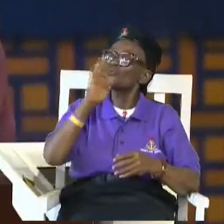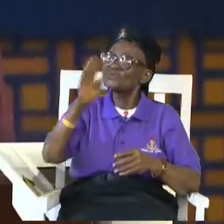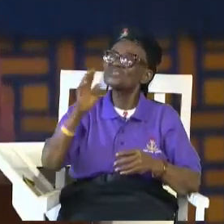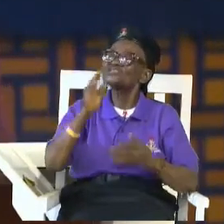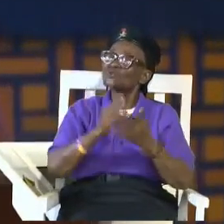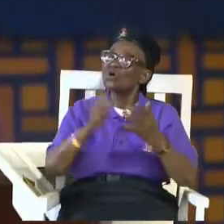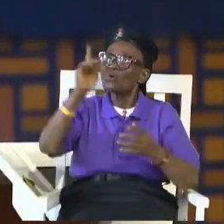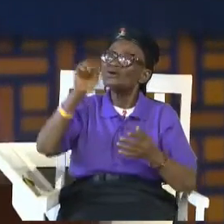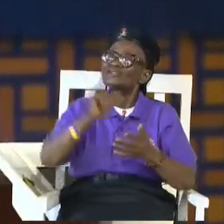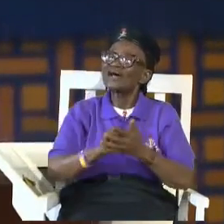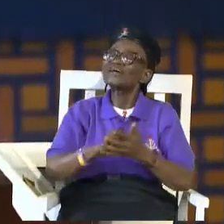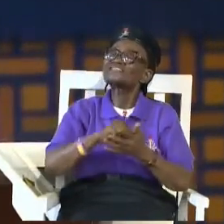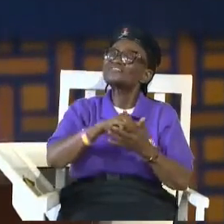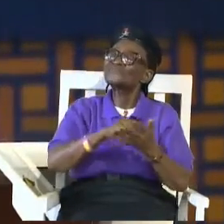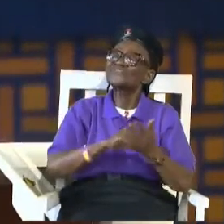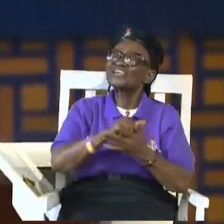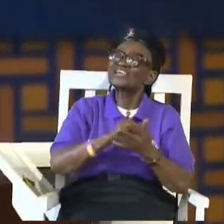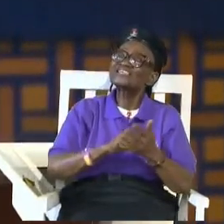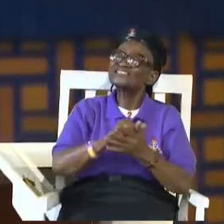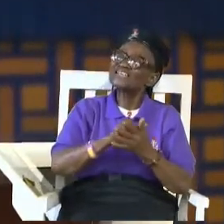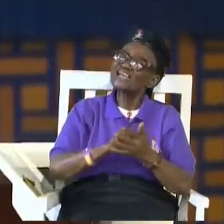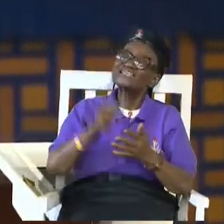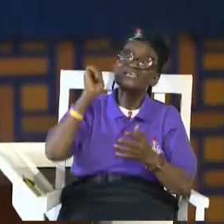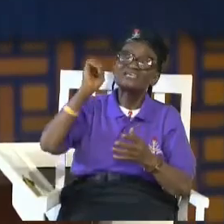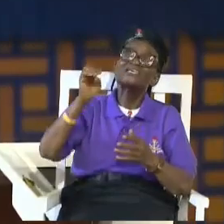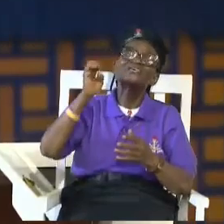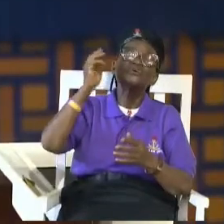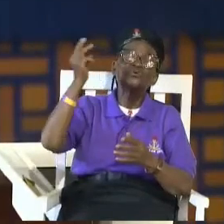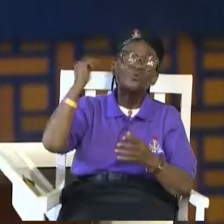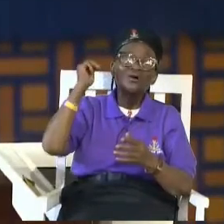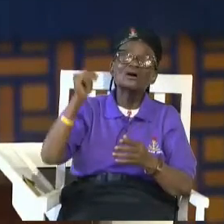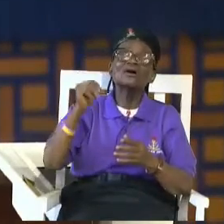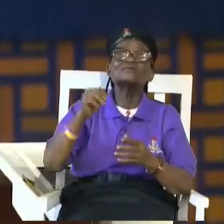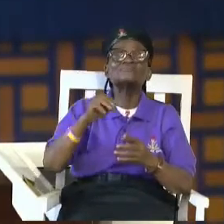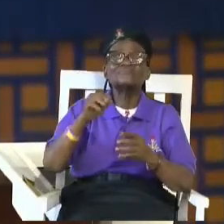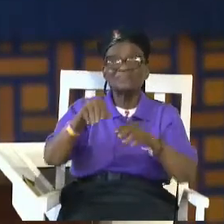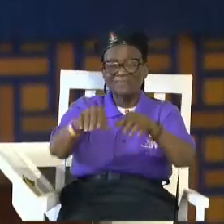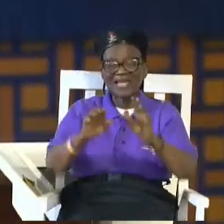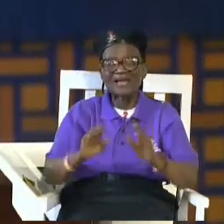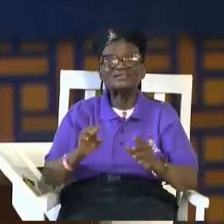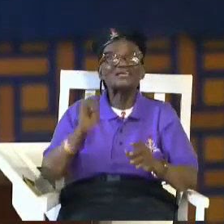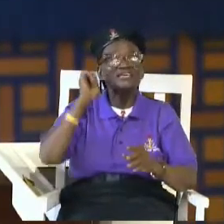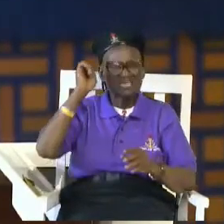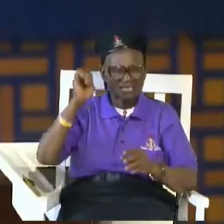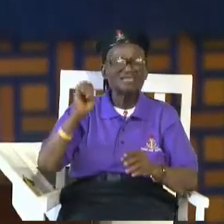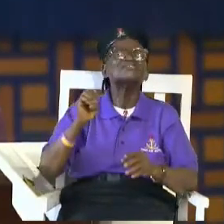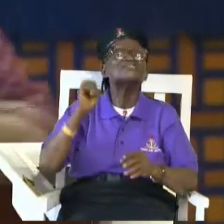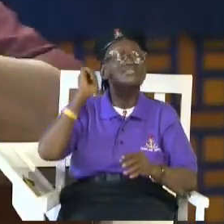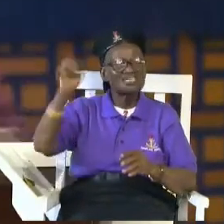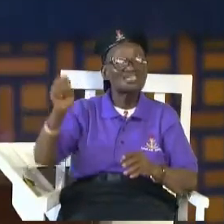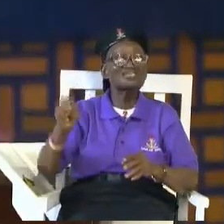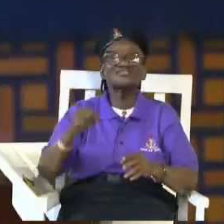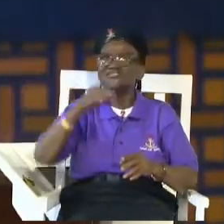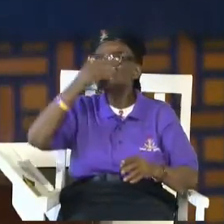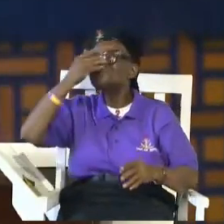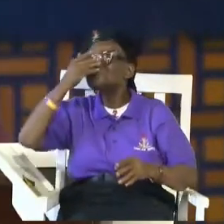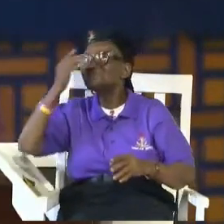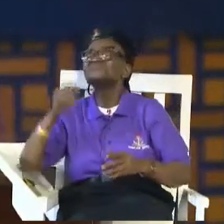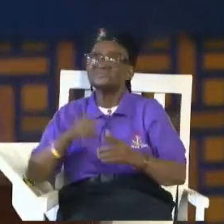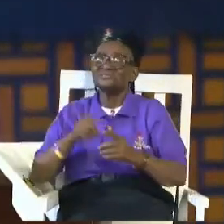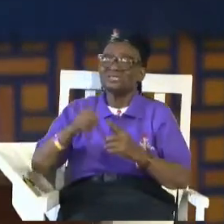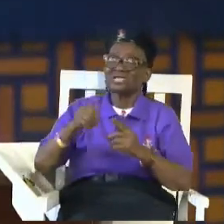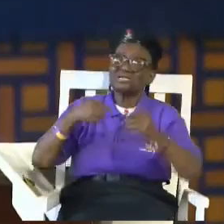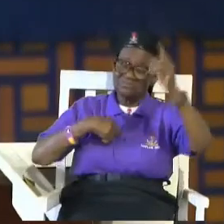He would have been buried. He would already be stinking. Then I will bring him back to life. Then people will